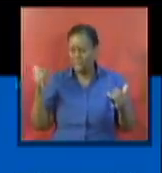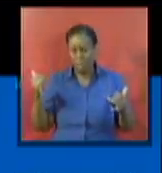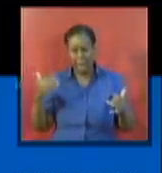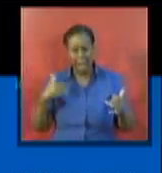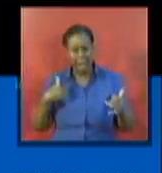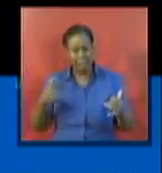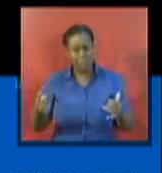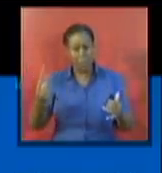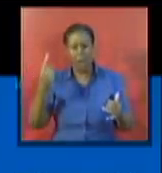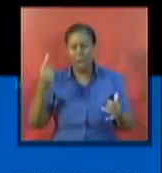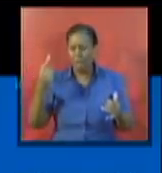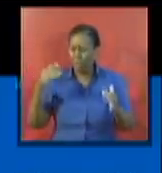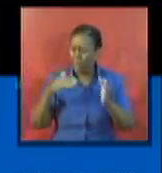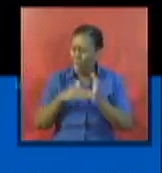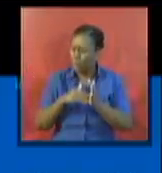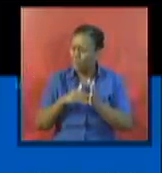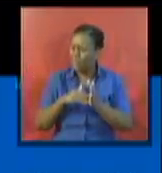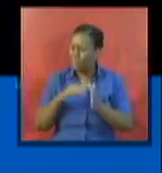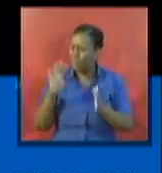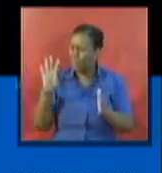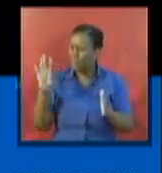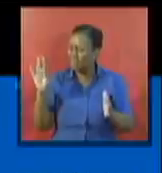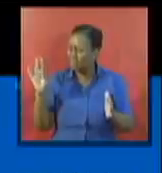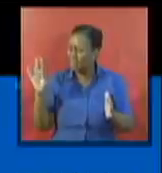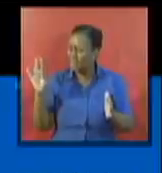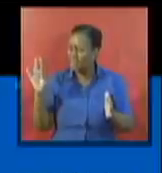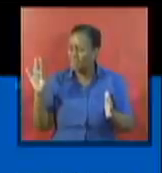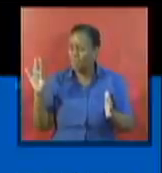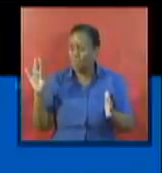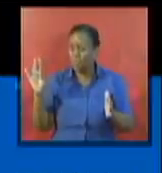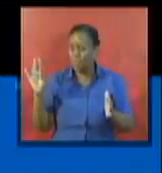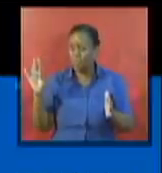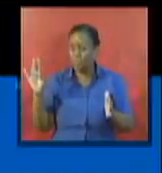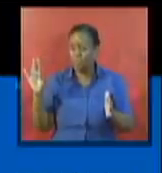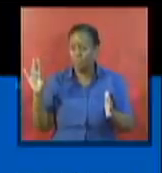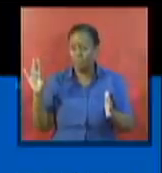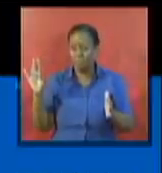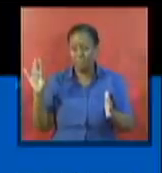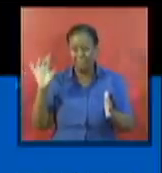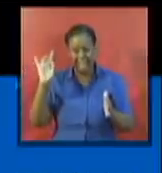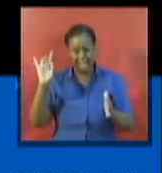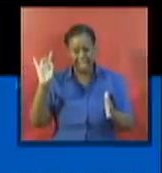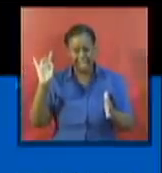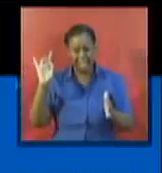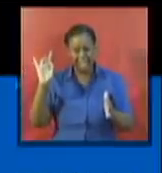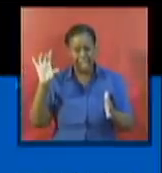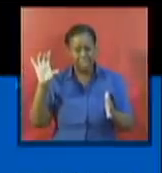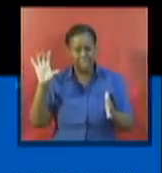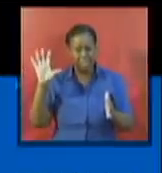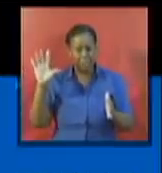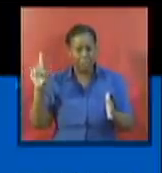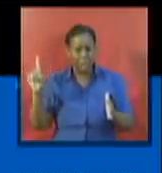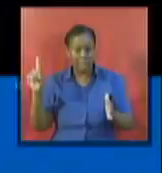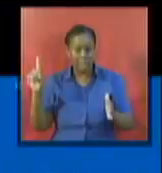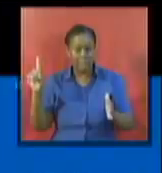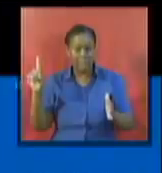is 882 around there. And we have 851 patients, active patients right now. So there's a difference of about 30.